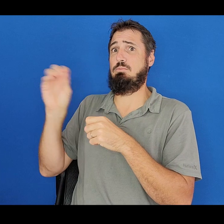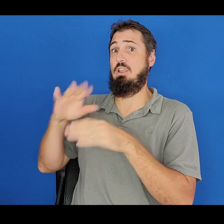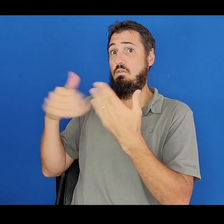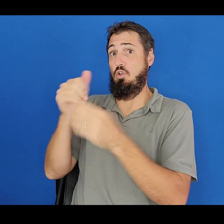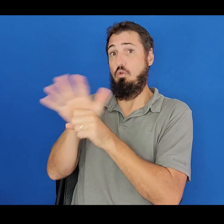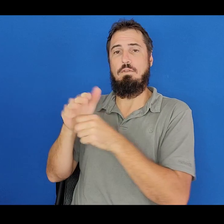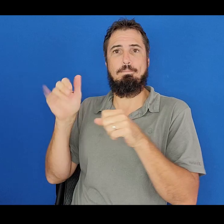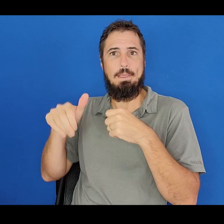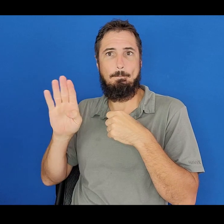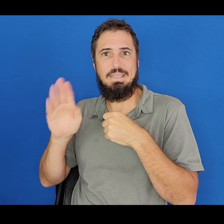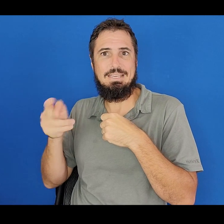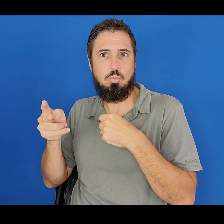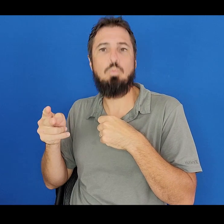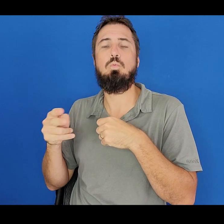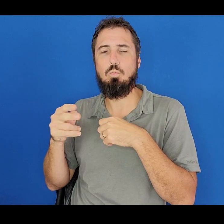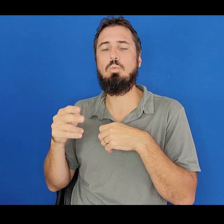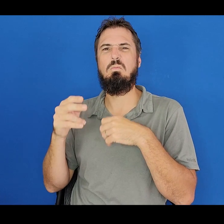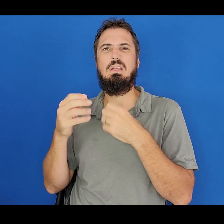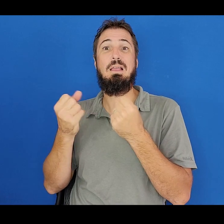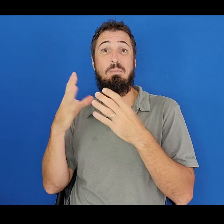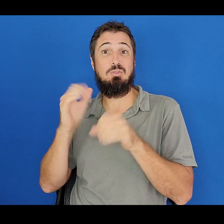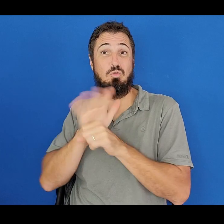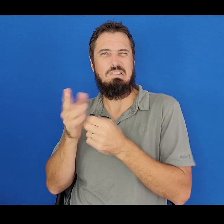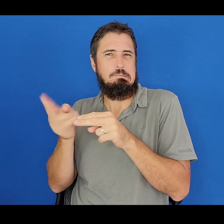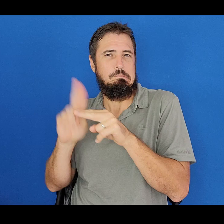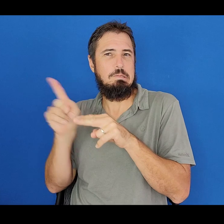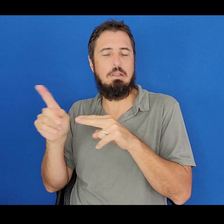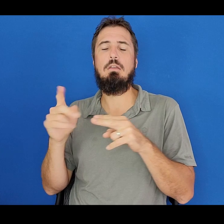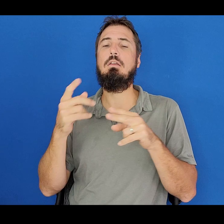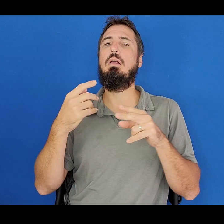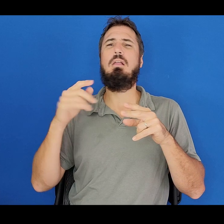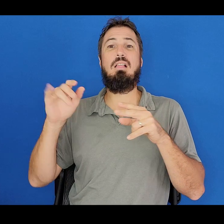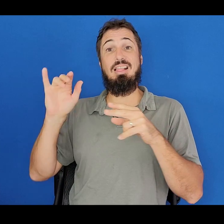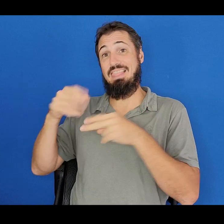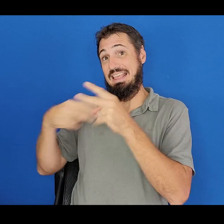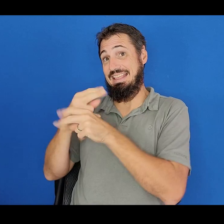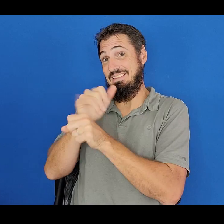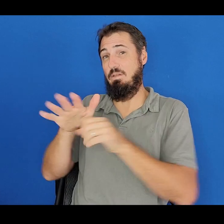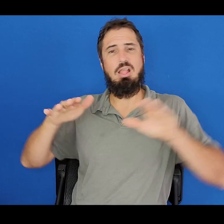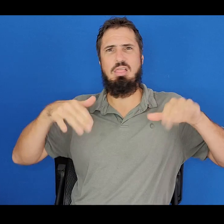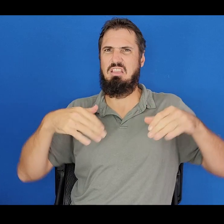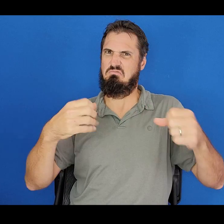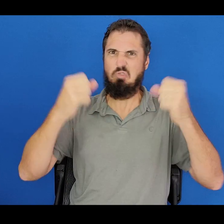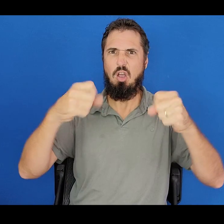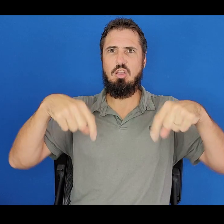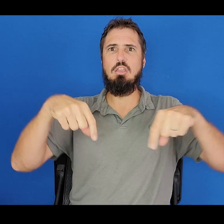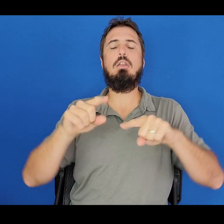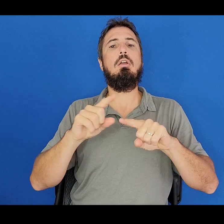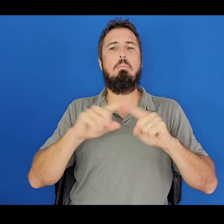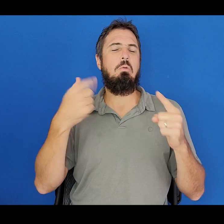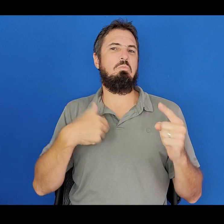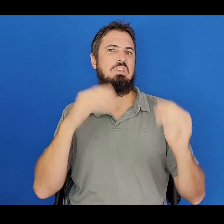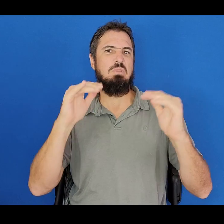rising. BA2 is not yet the dominant strain on Kauai, but we expect it to continue increasing and become the